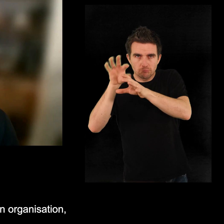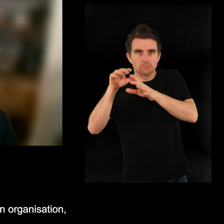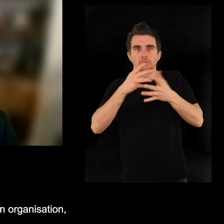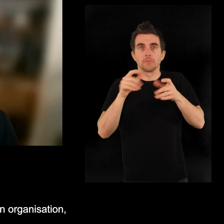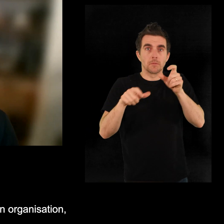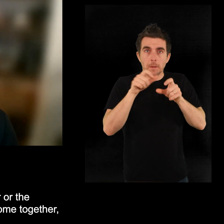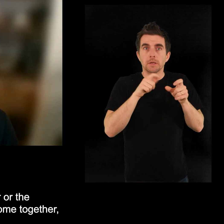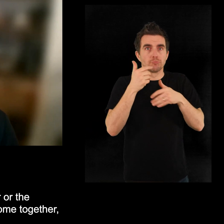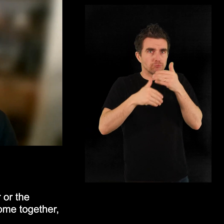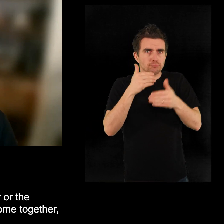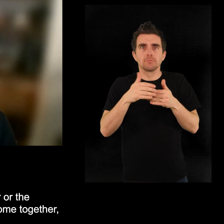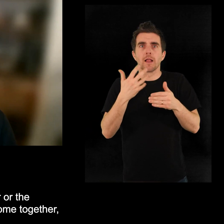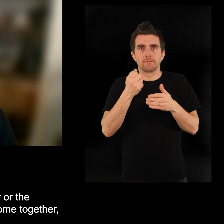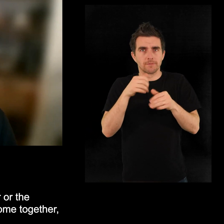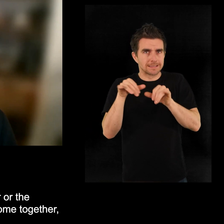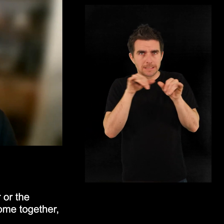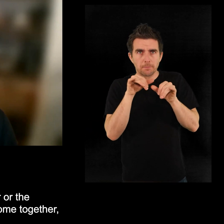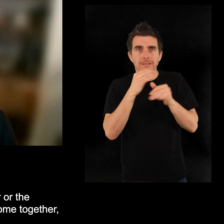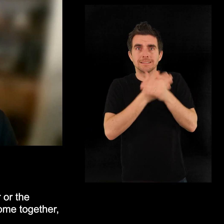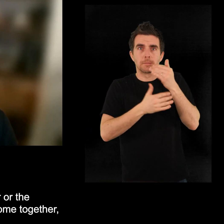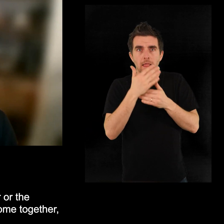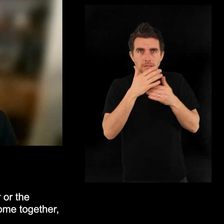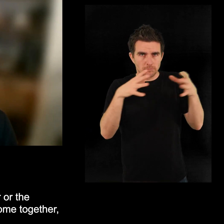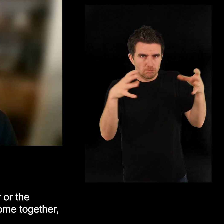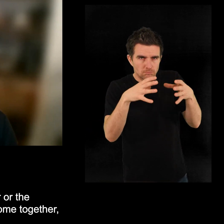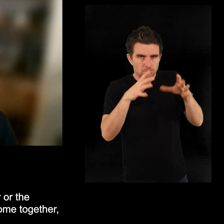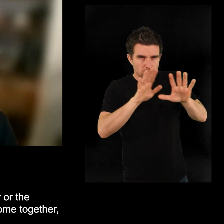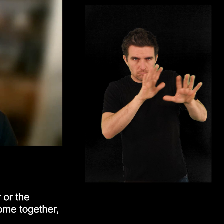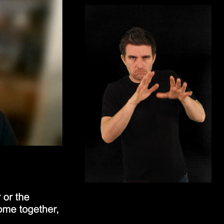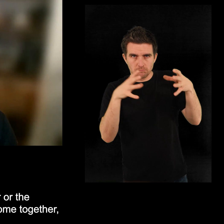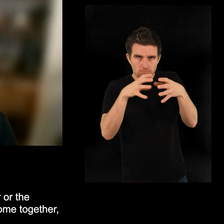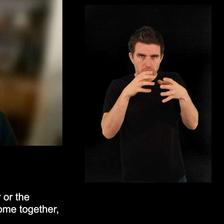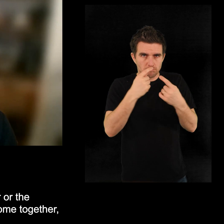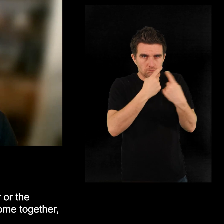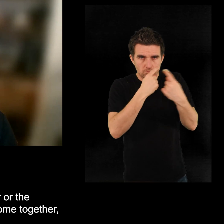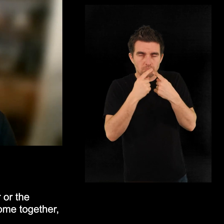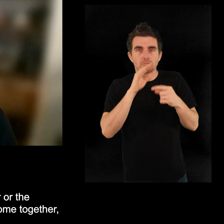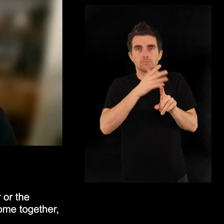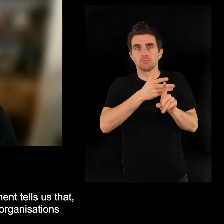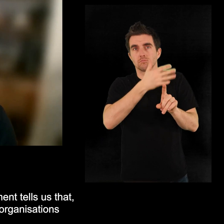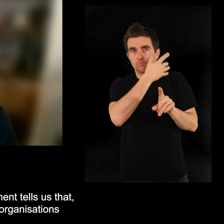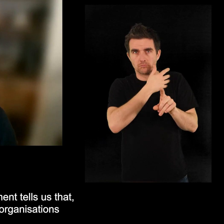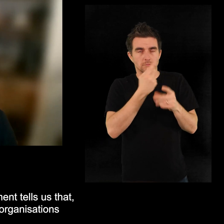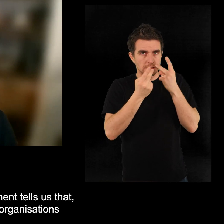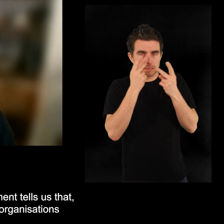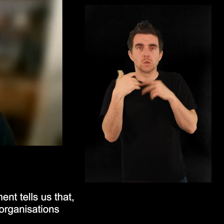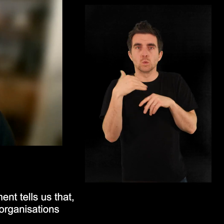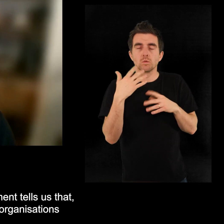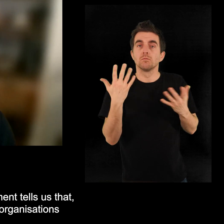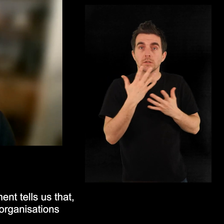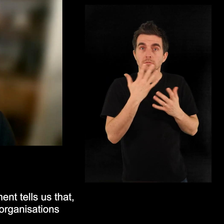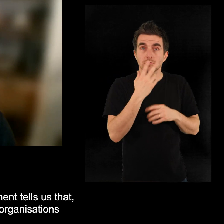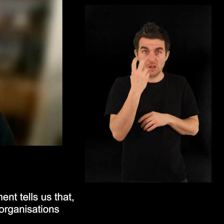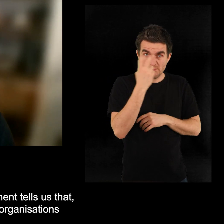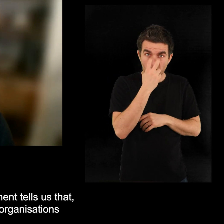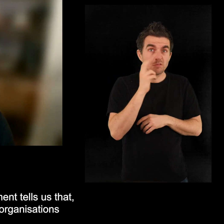forming an organization, groups of people with similar or the same impairment begin to come together. And the history of the movement